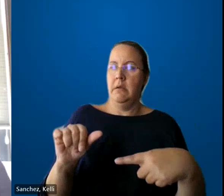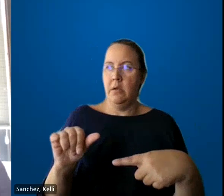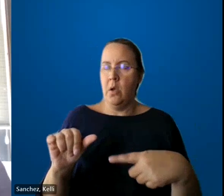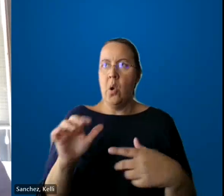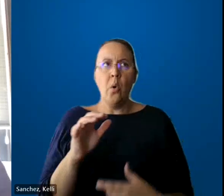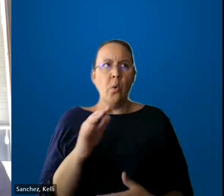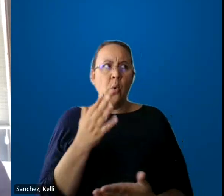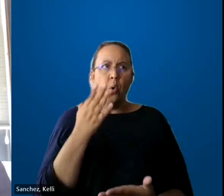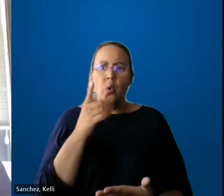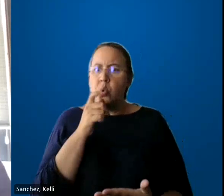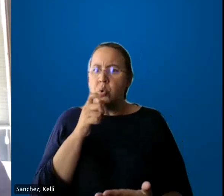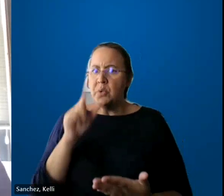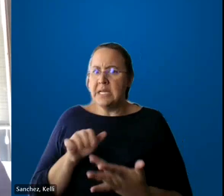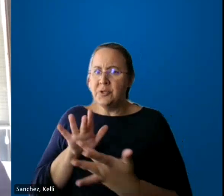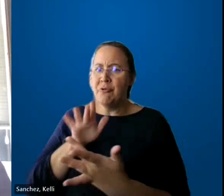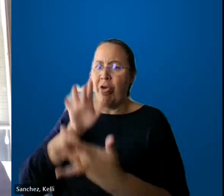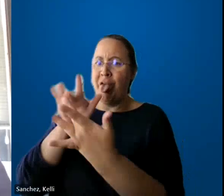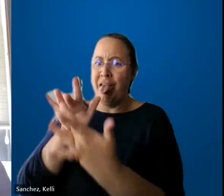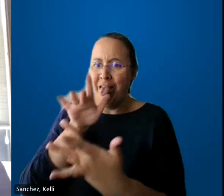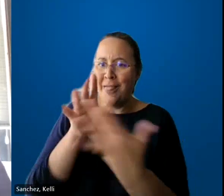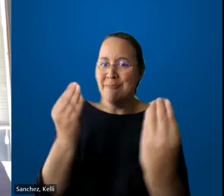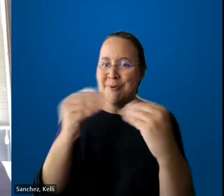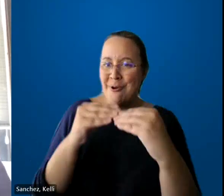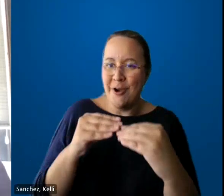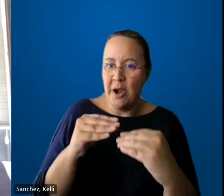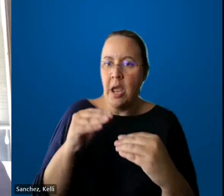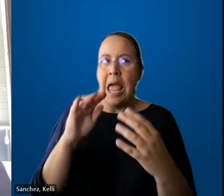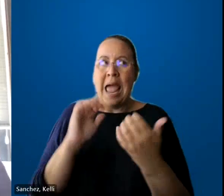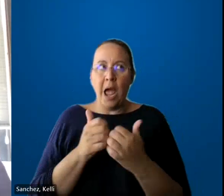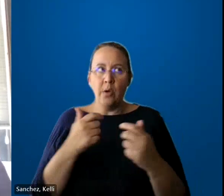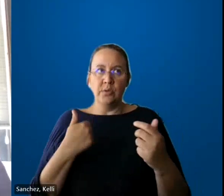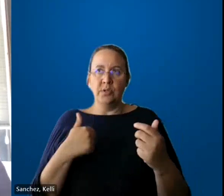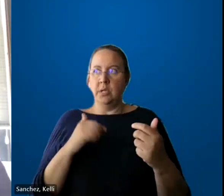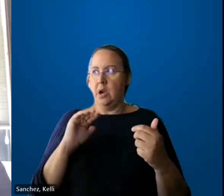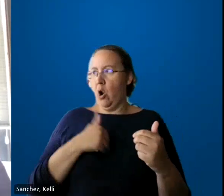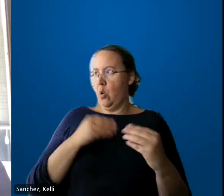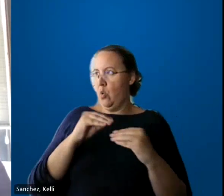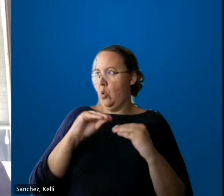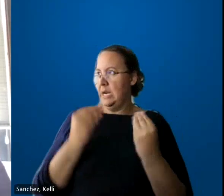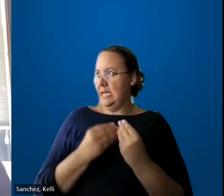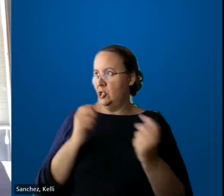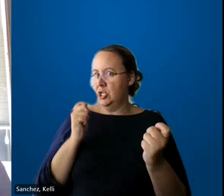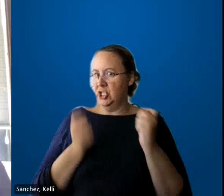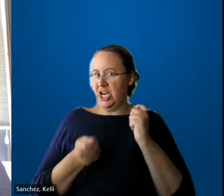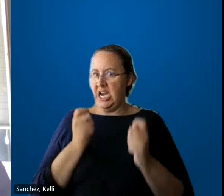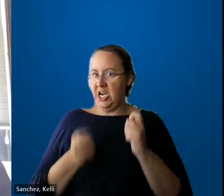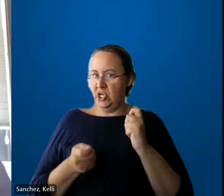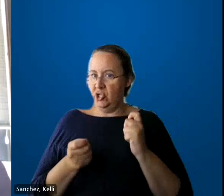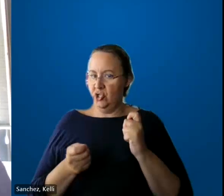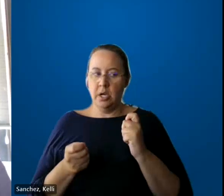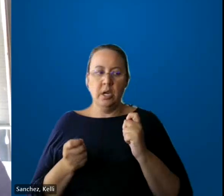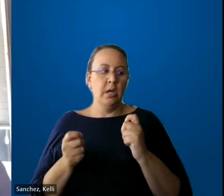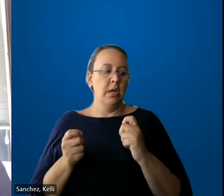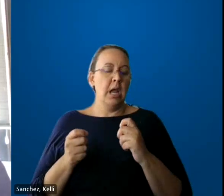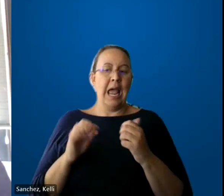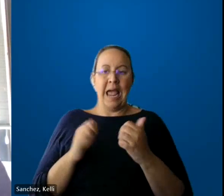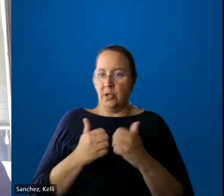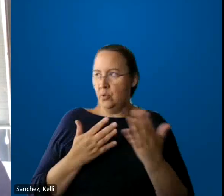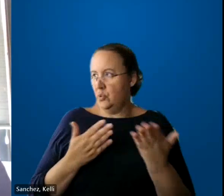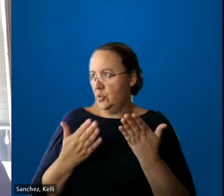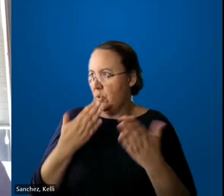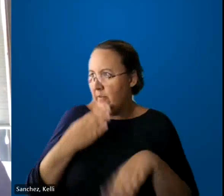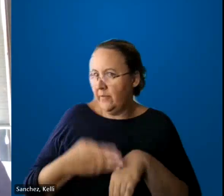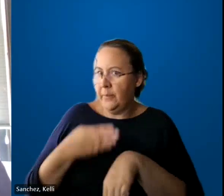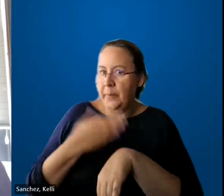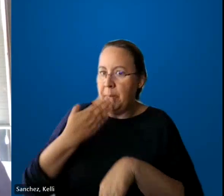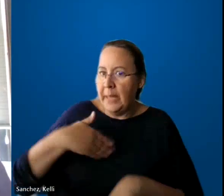enough. Where do you need to make adjustments? Are there communities that you need to go out of your way to serve, right? Like